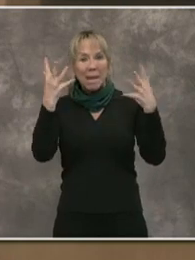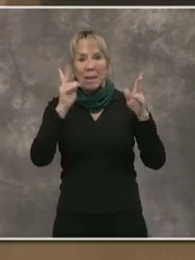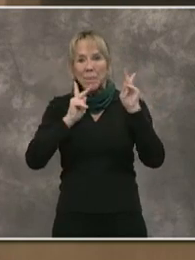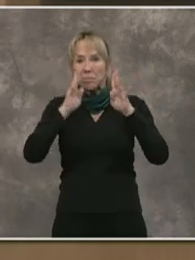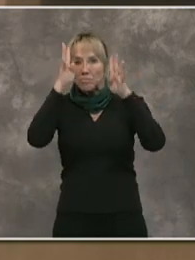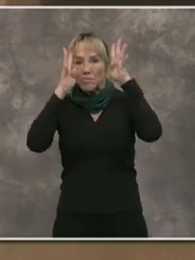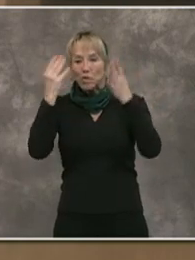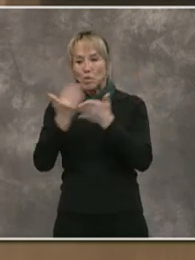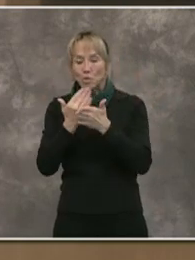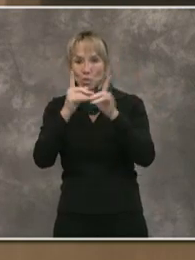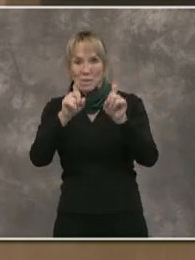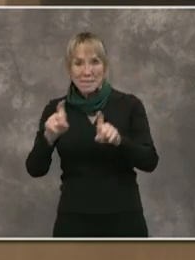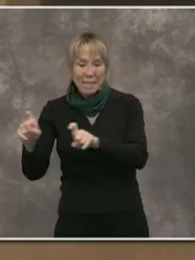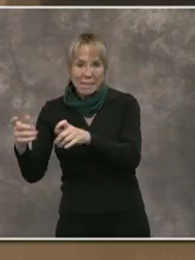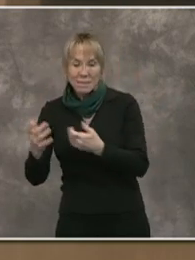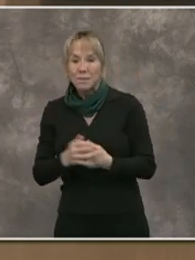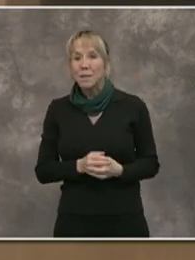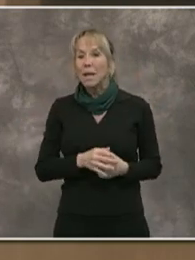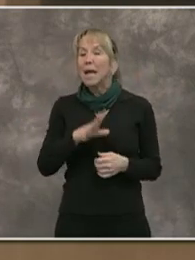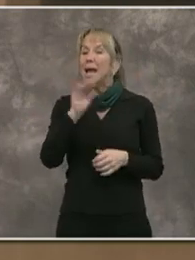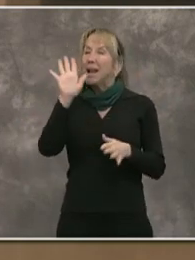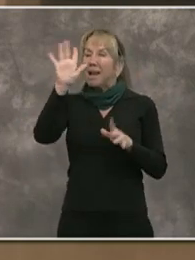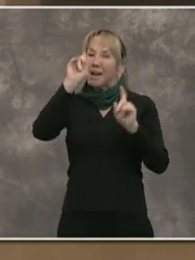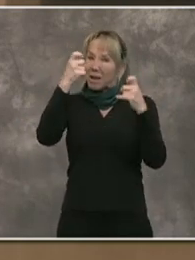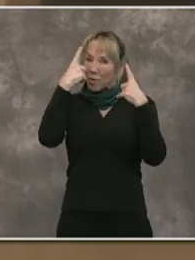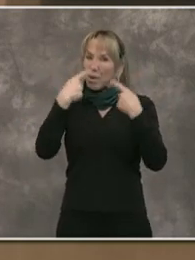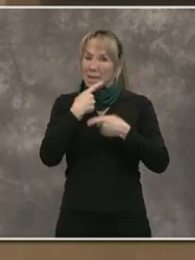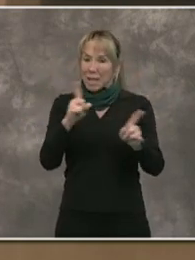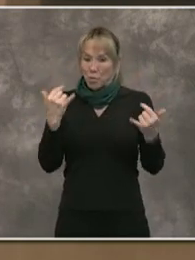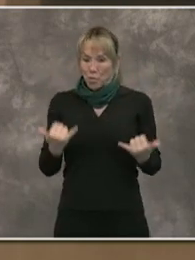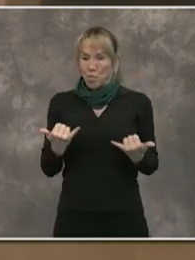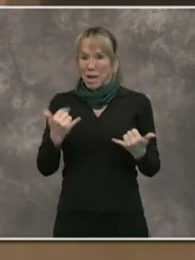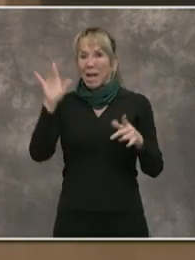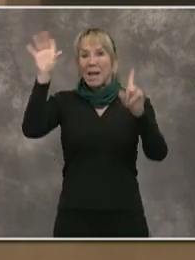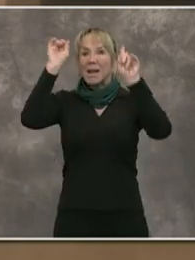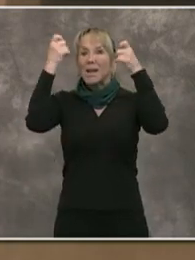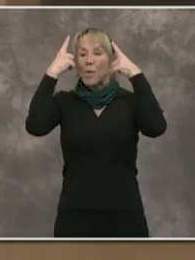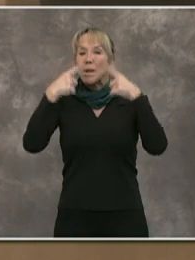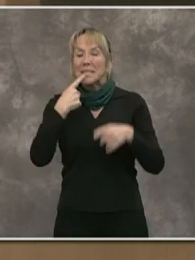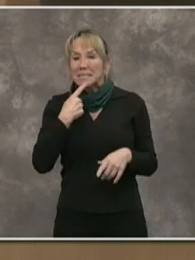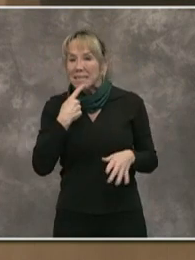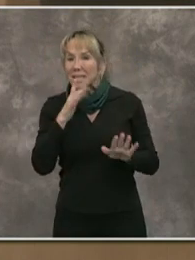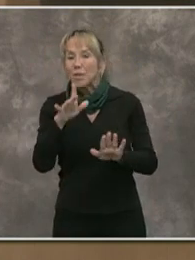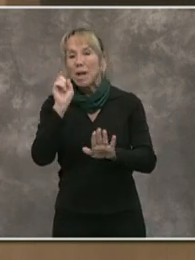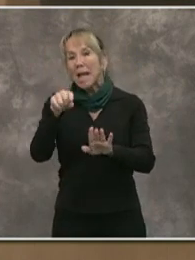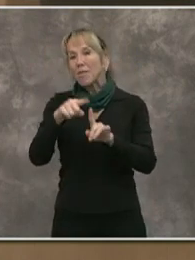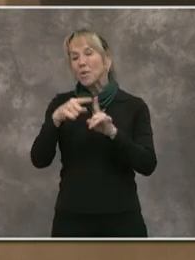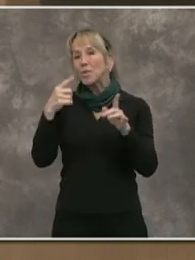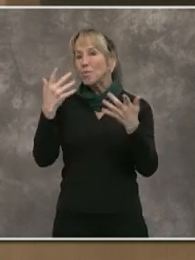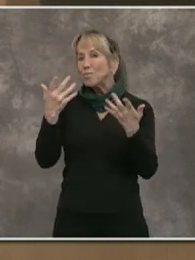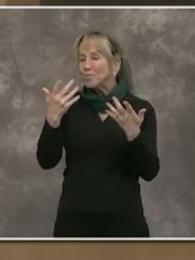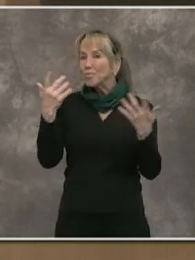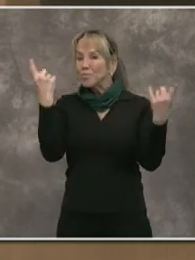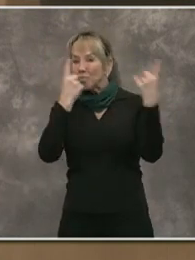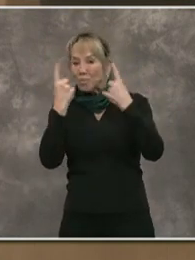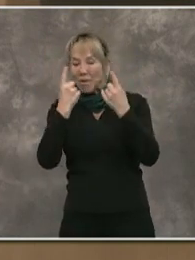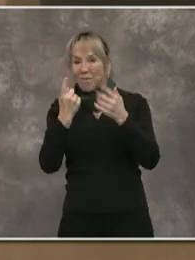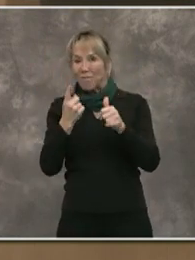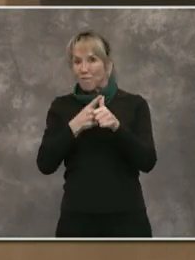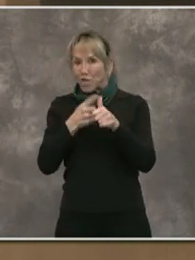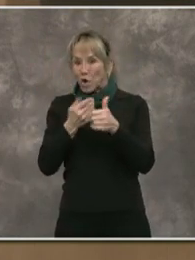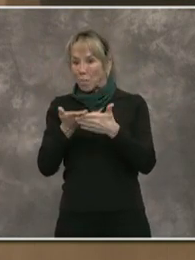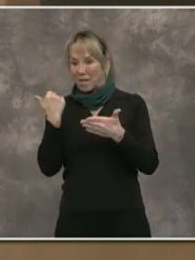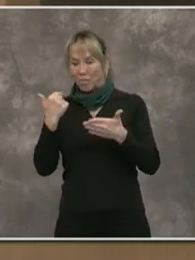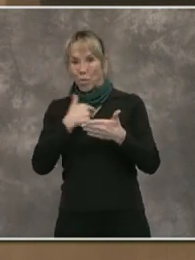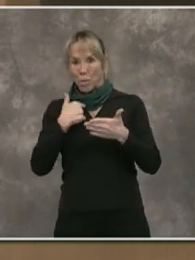but two, the second part is one thing the governor outlined today is that any part of being able to consider reopening is going to be the availability of